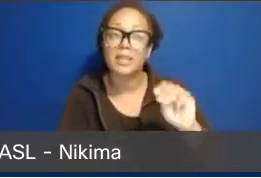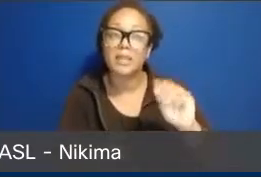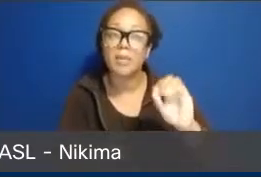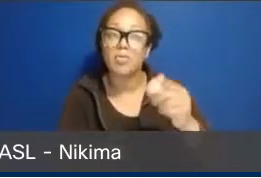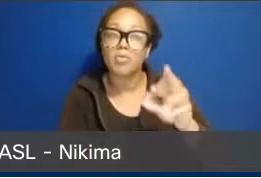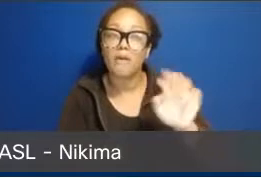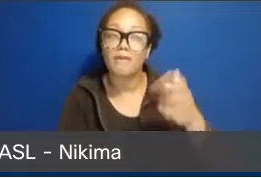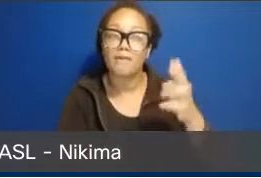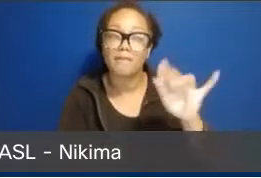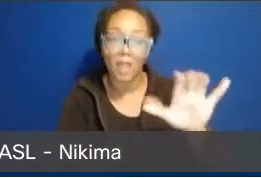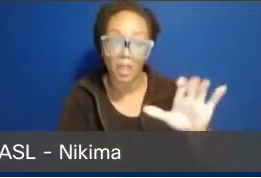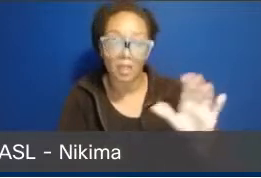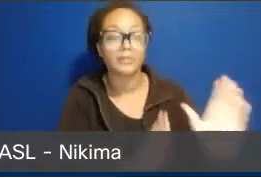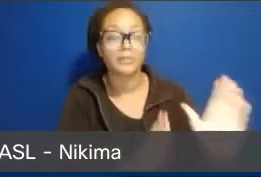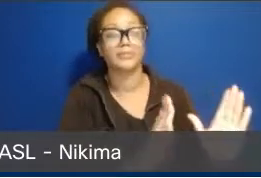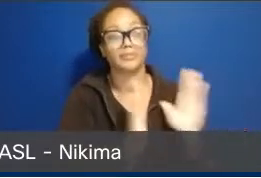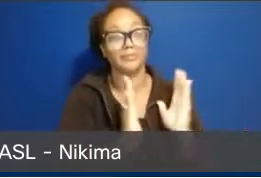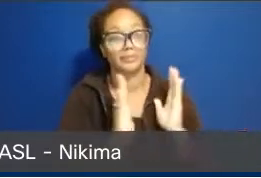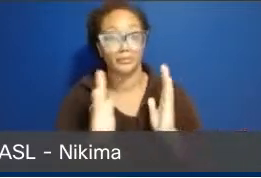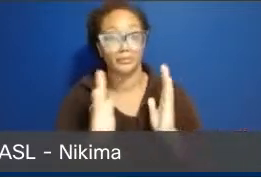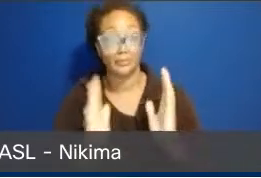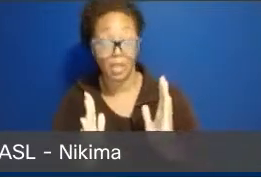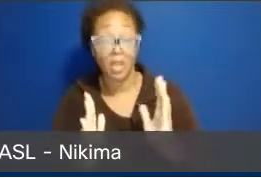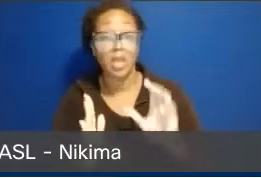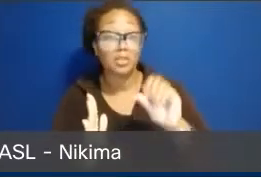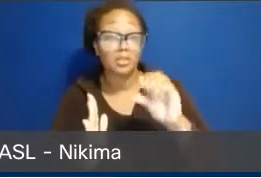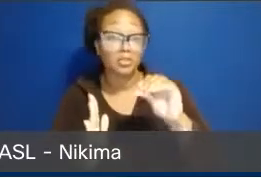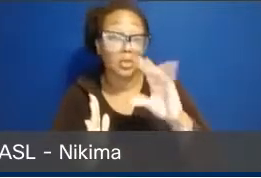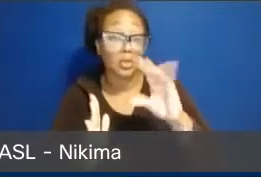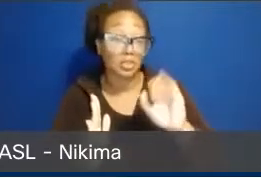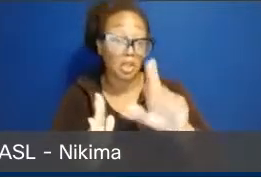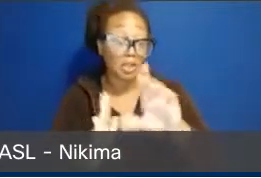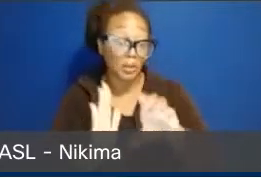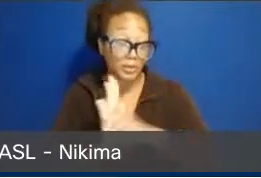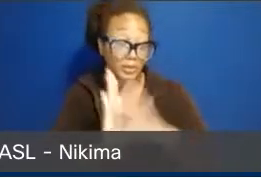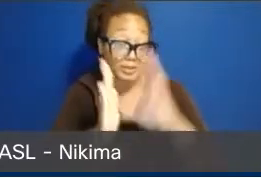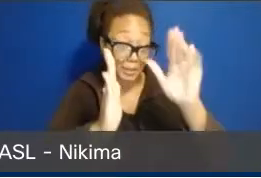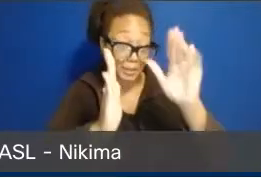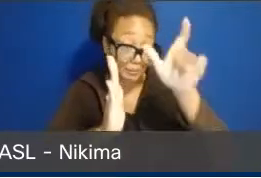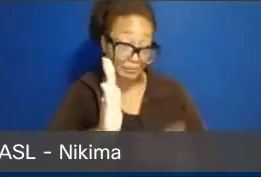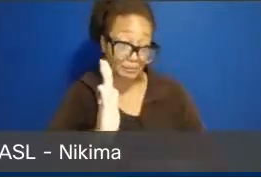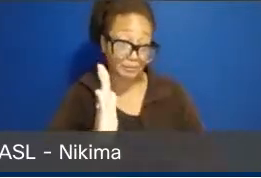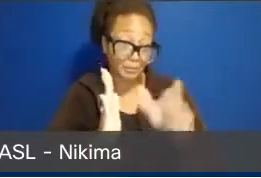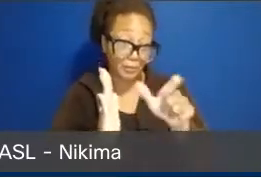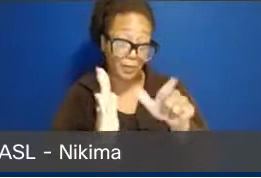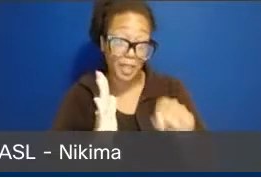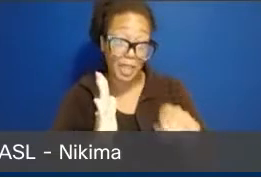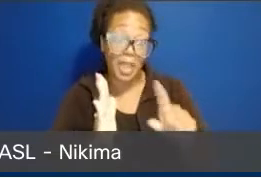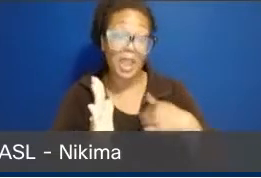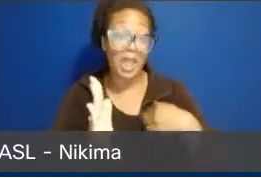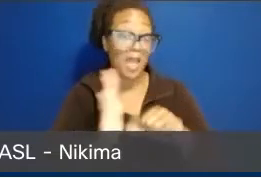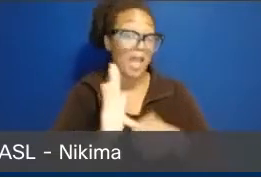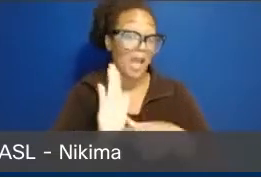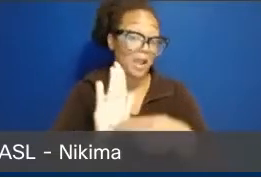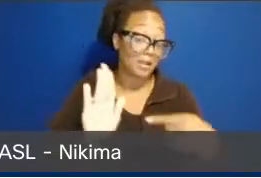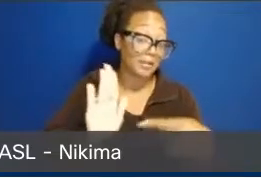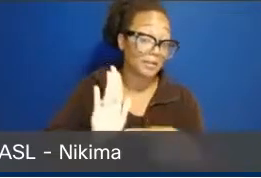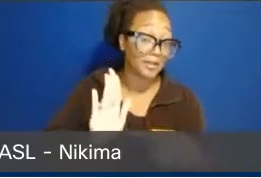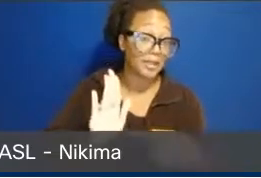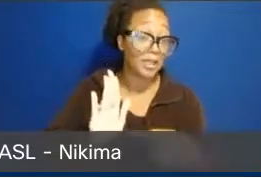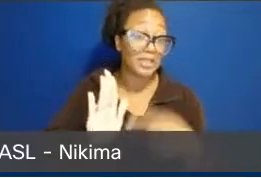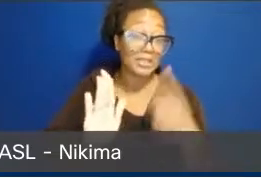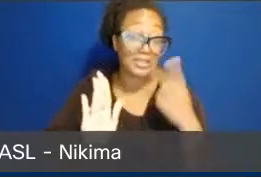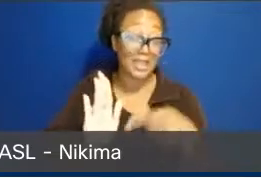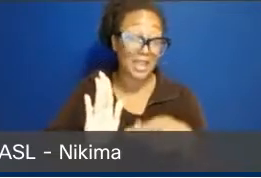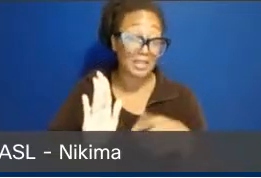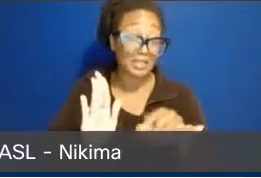which have a couple of them, and I've highlighted for you that this section is where we ask the 6 questions